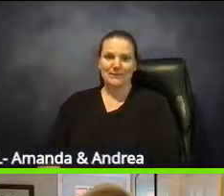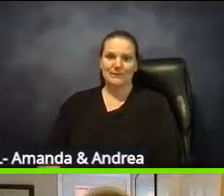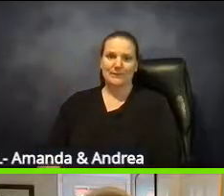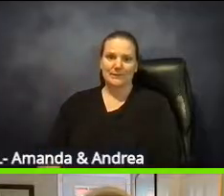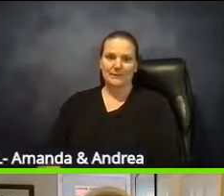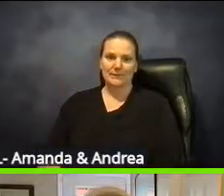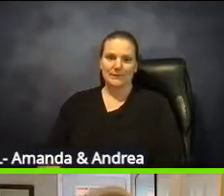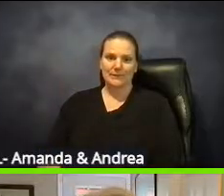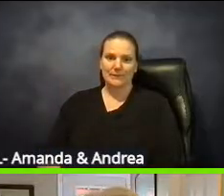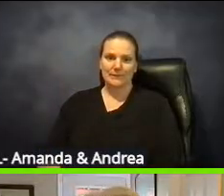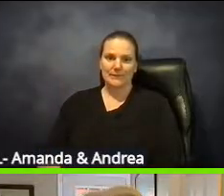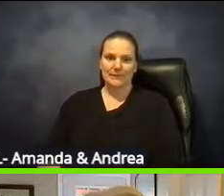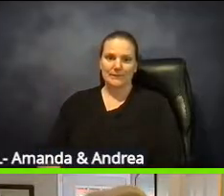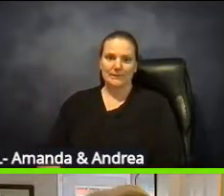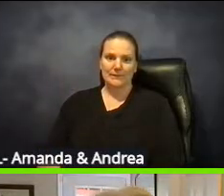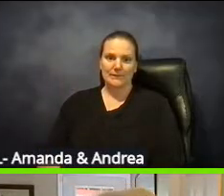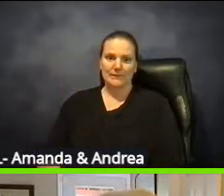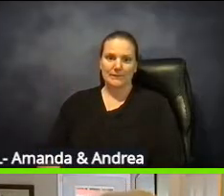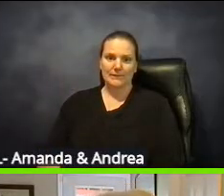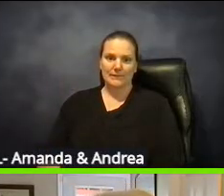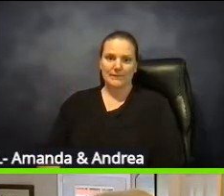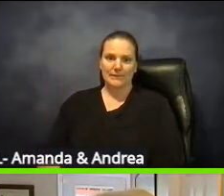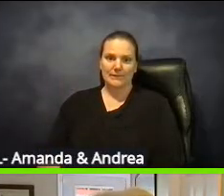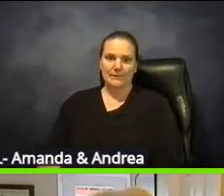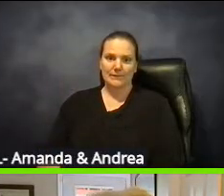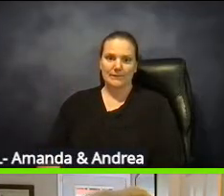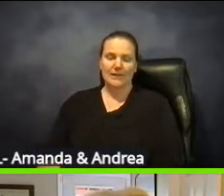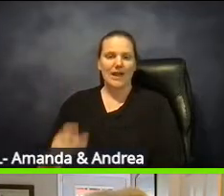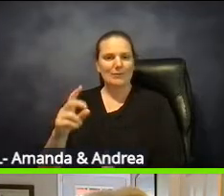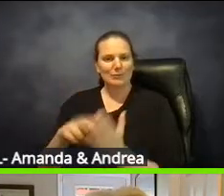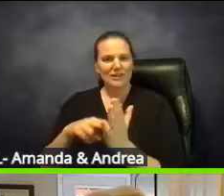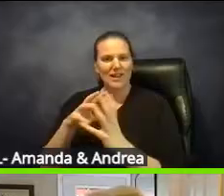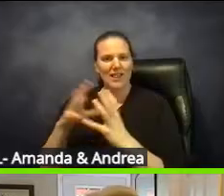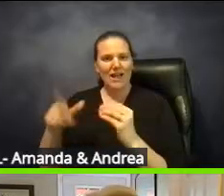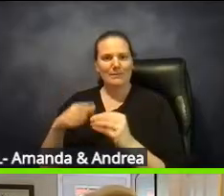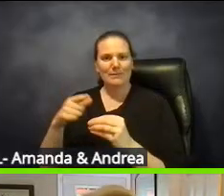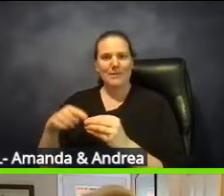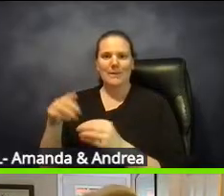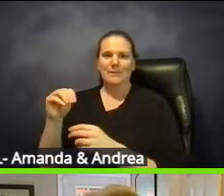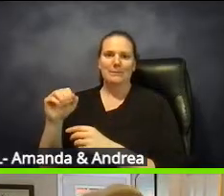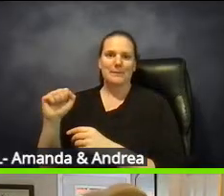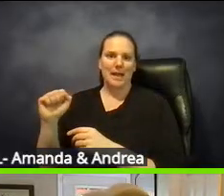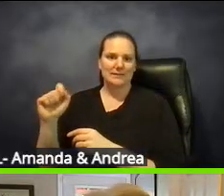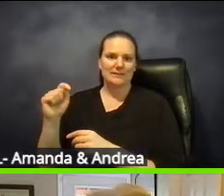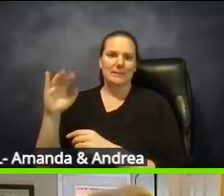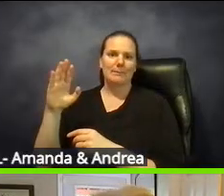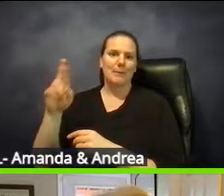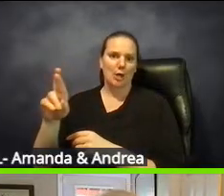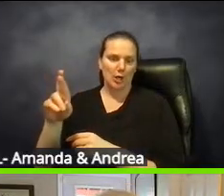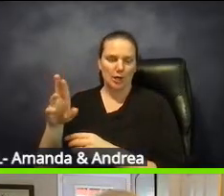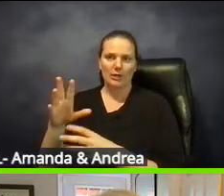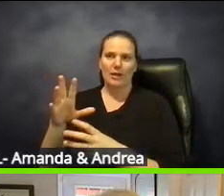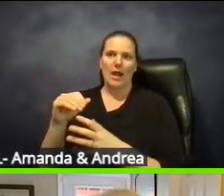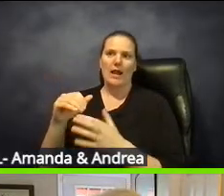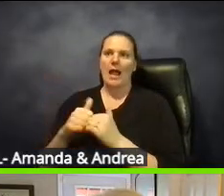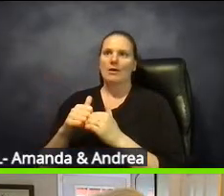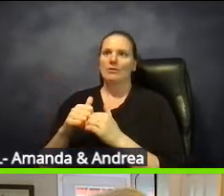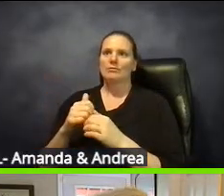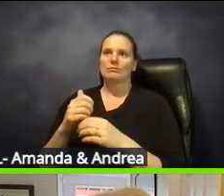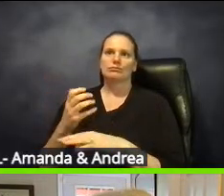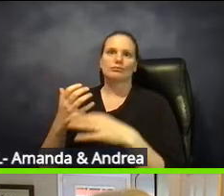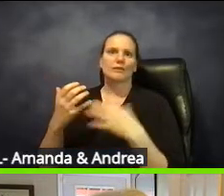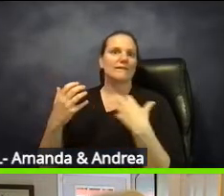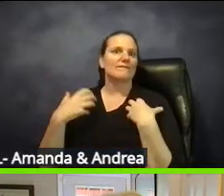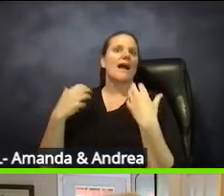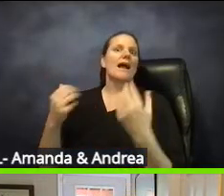I've been reading a lot about mass timber and what that's doing in terms of reviving the